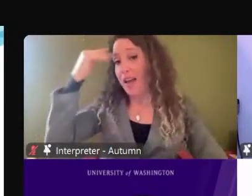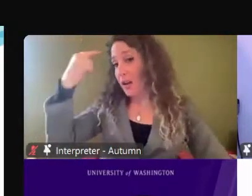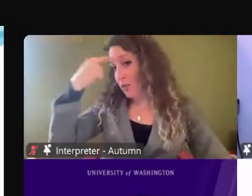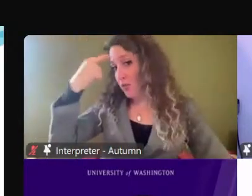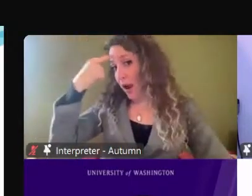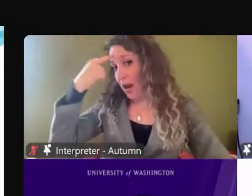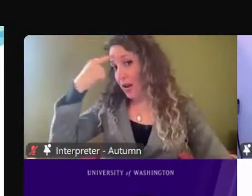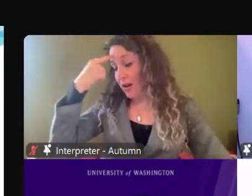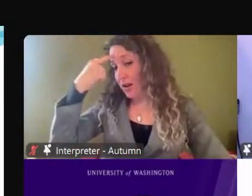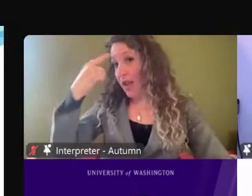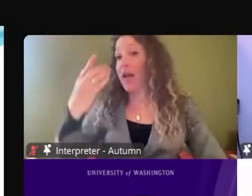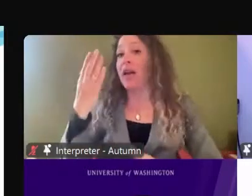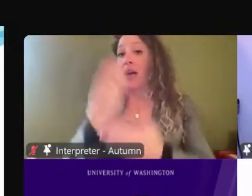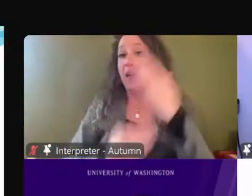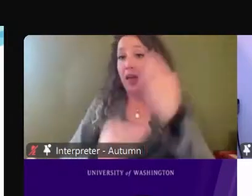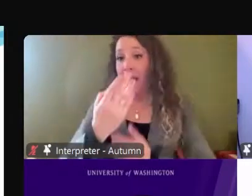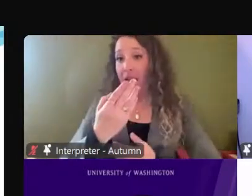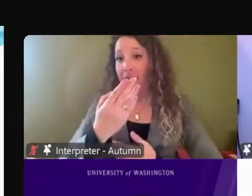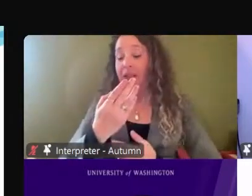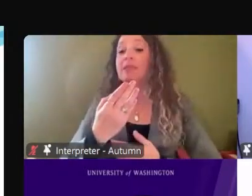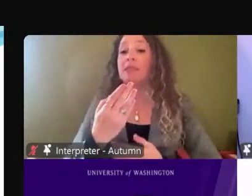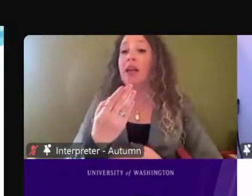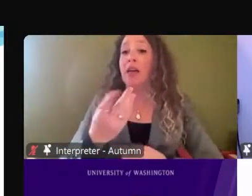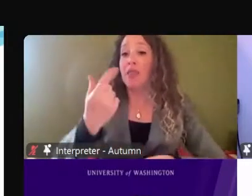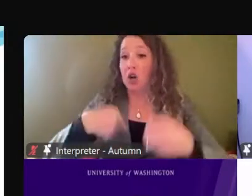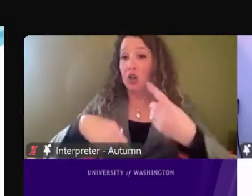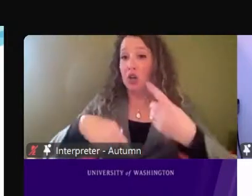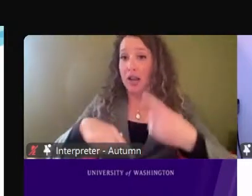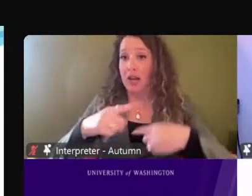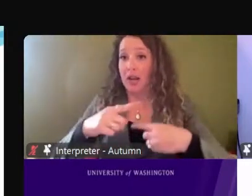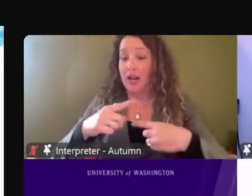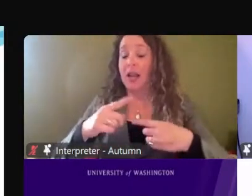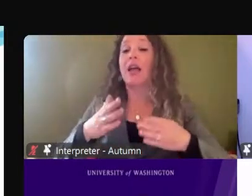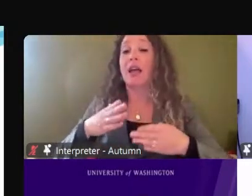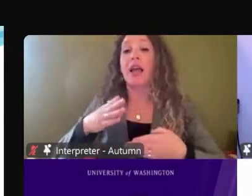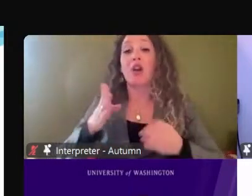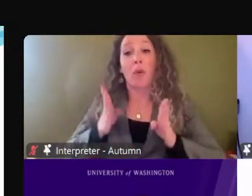that are engaged in signing, and a person walking with a white cane.